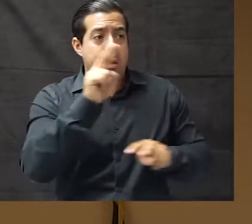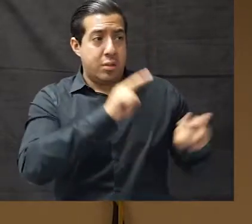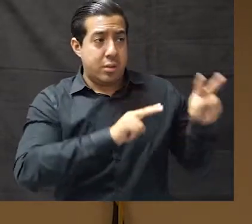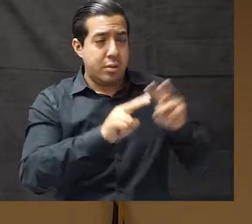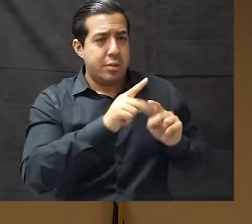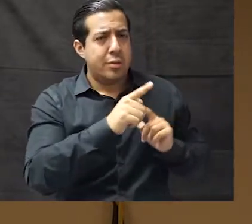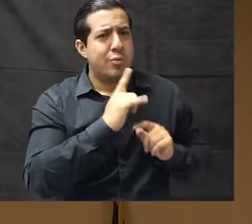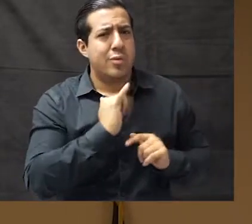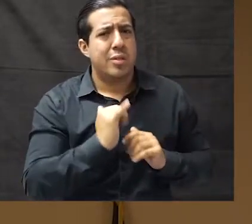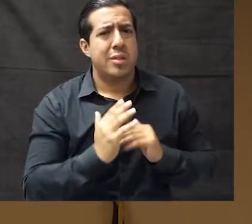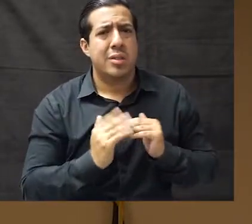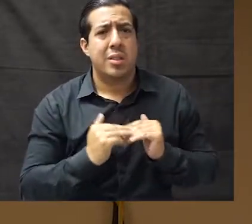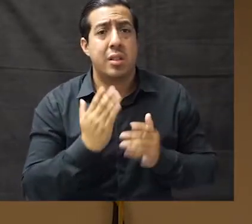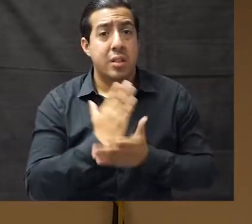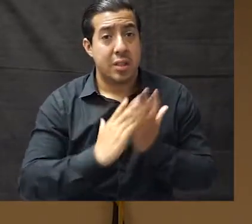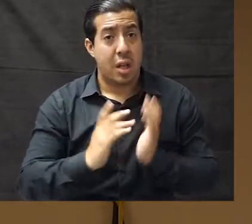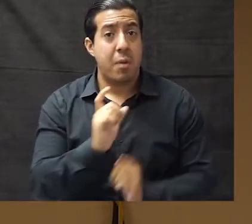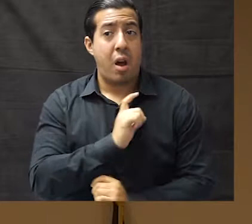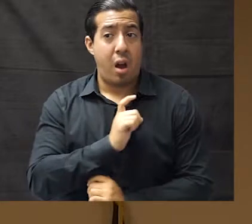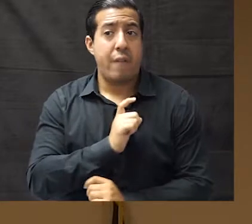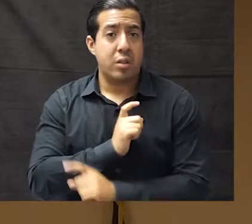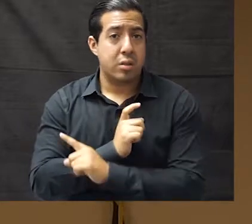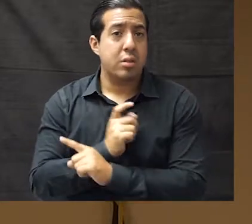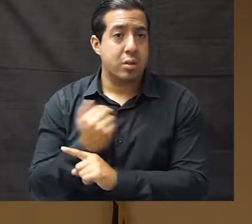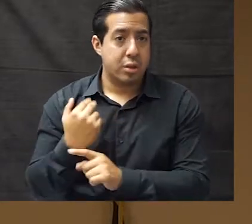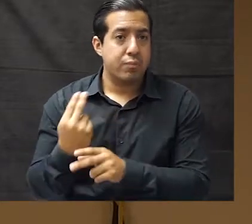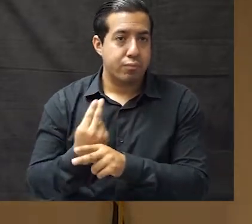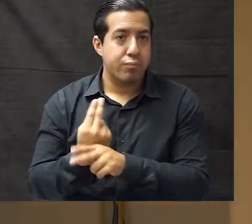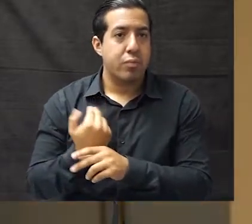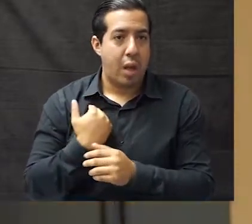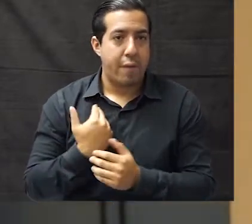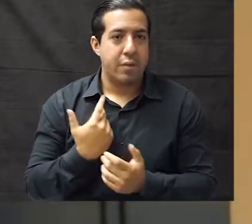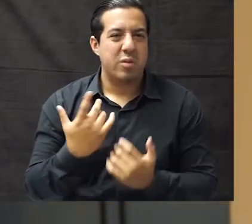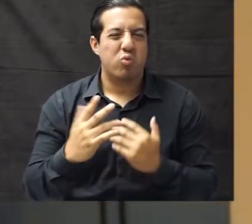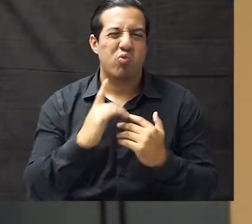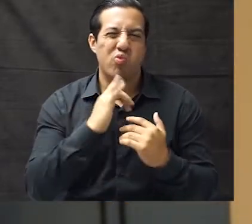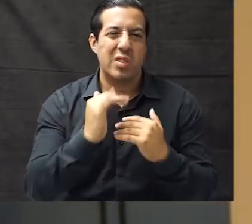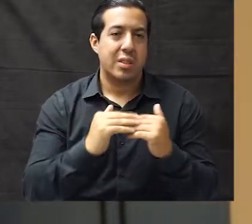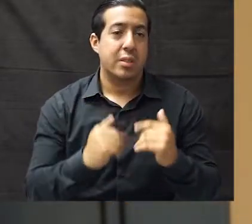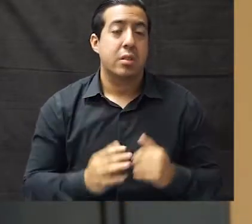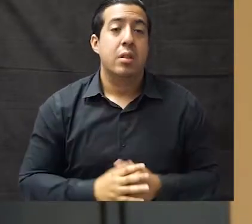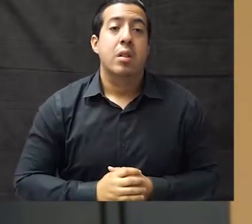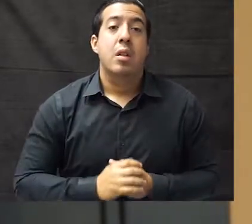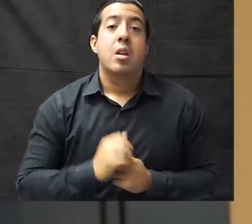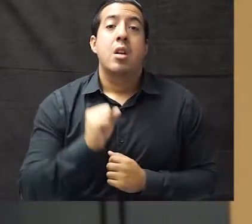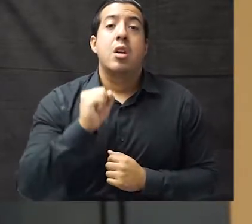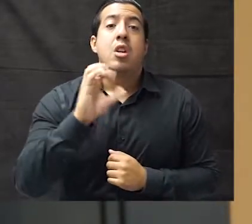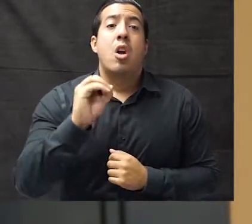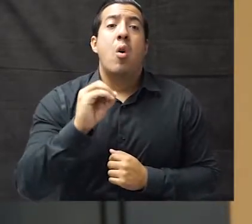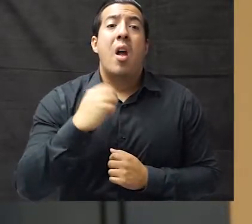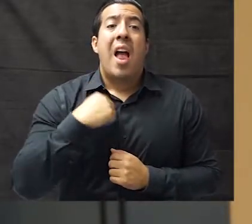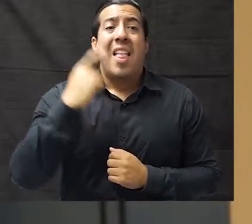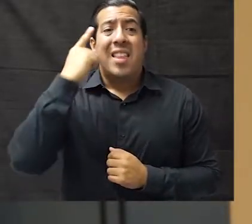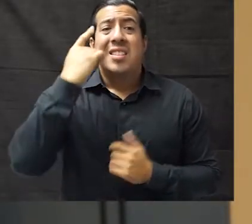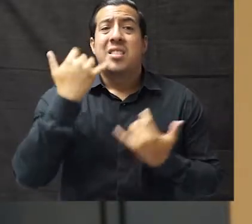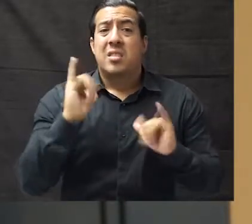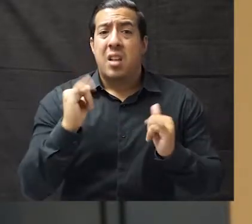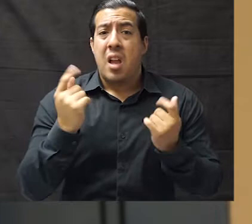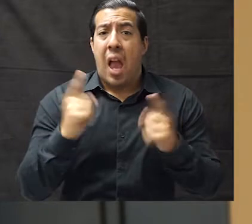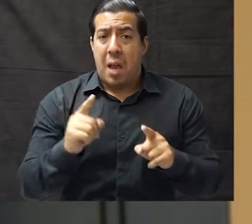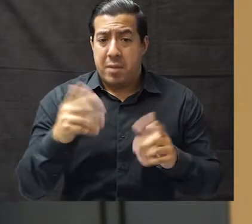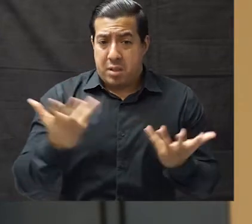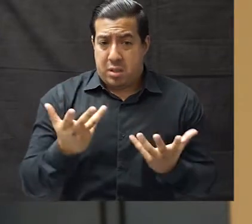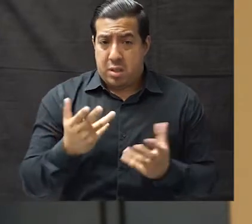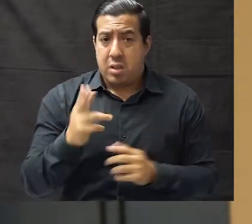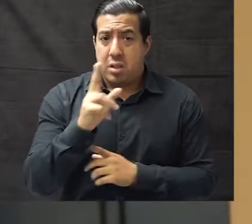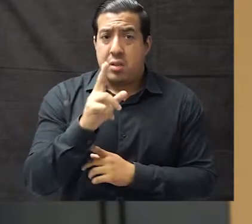without a prescription. So if you just, as a citizen, want to buy Narcan, and I'm pretty sure it's just Walgreens that has a standing order.